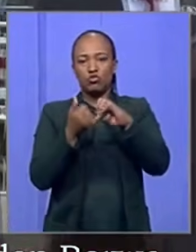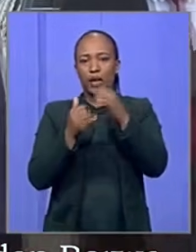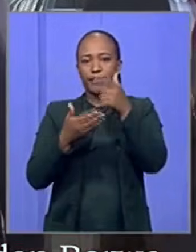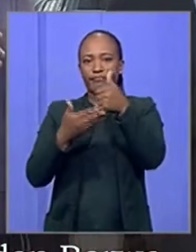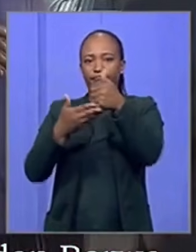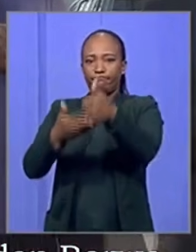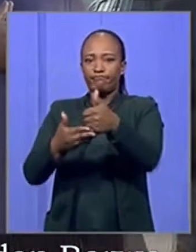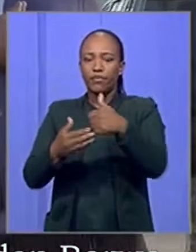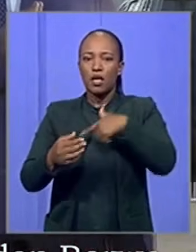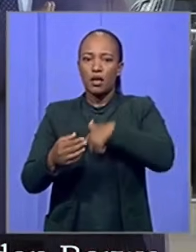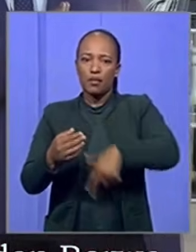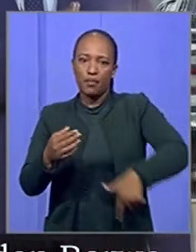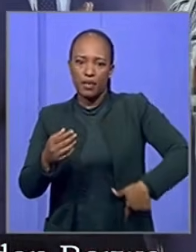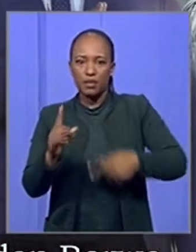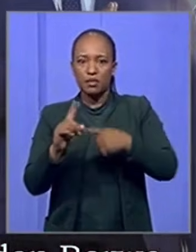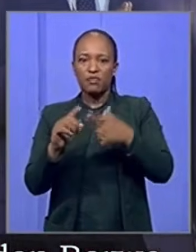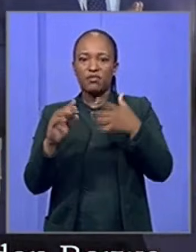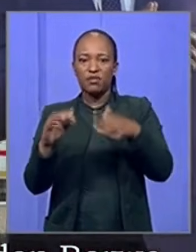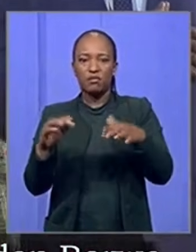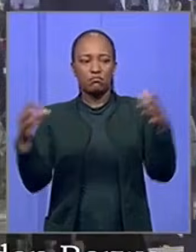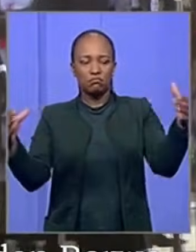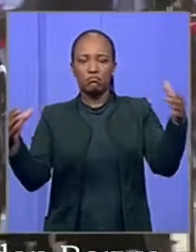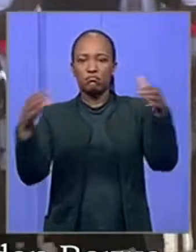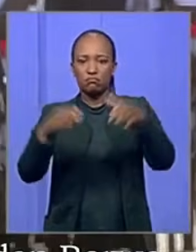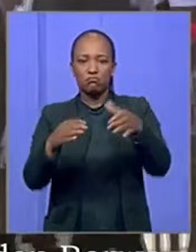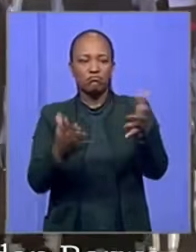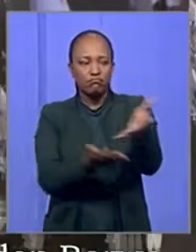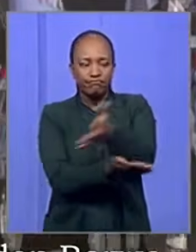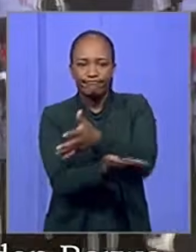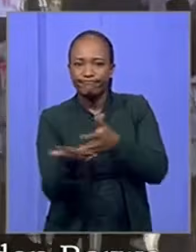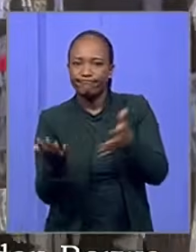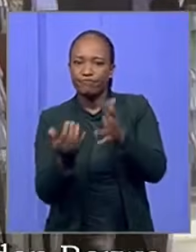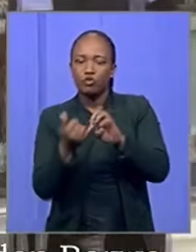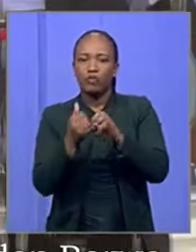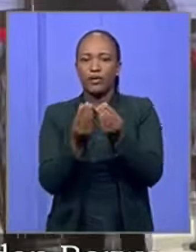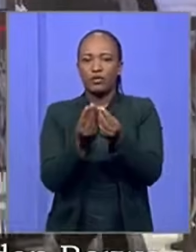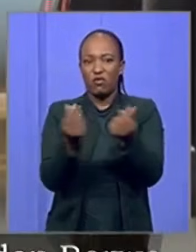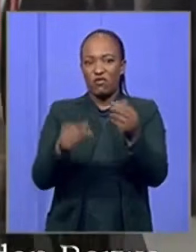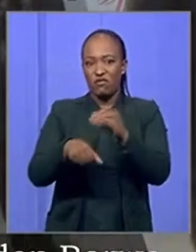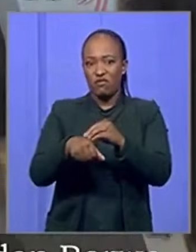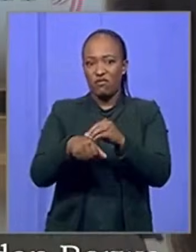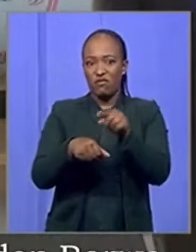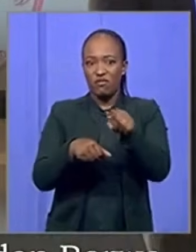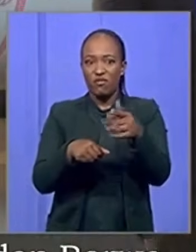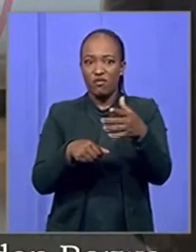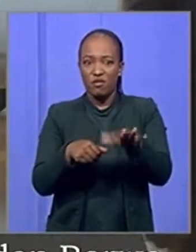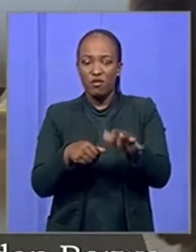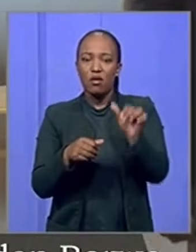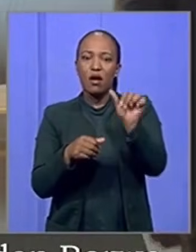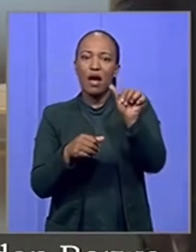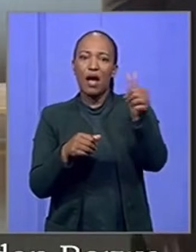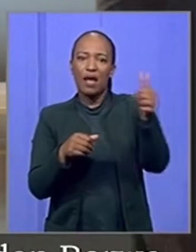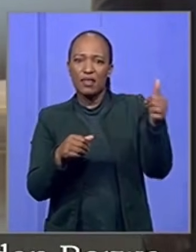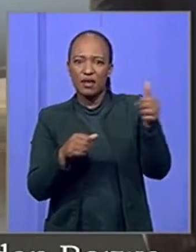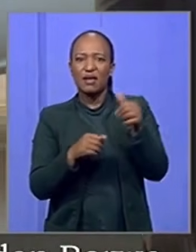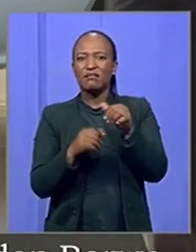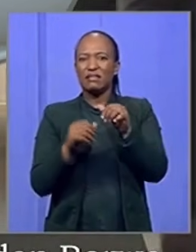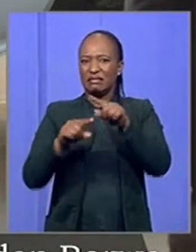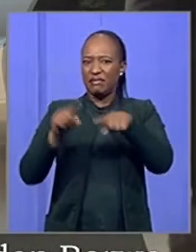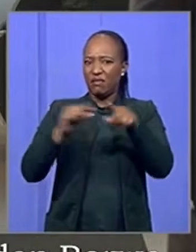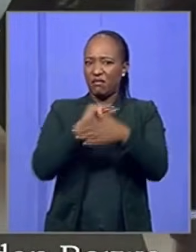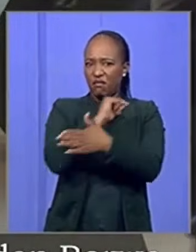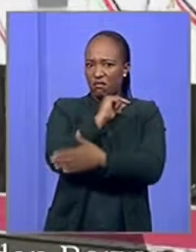Cyril Ramaphosa o kopane le bohle ba amehang ka teko ya ho fumana tharollo. Lekala la bonamodi la lebatowa le dinaha tsa boahisane le tsona di boetse